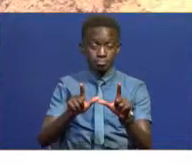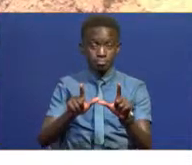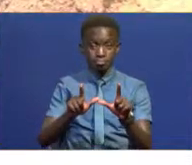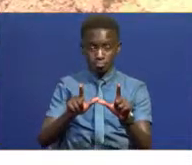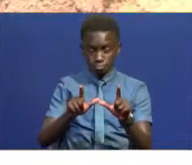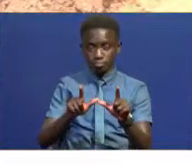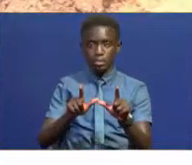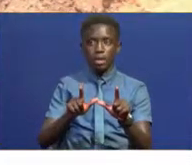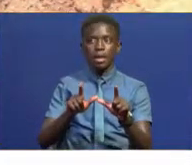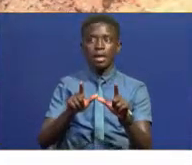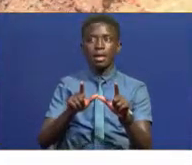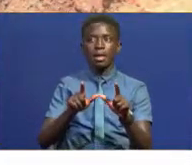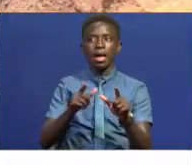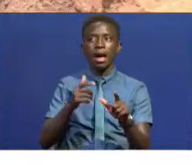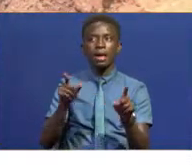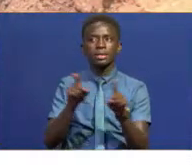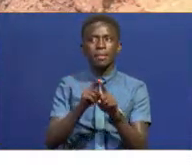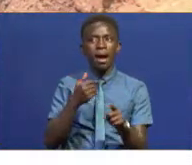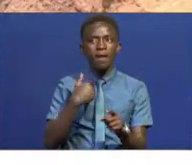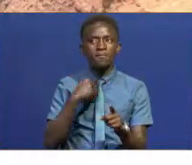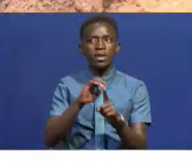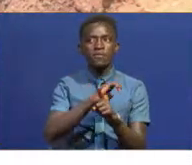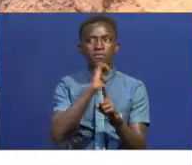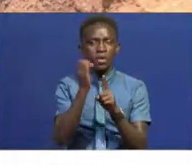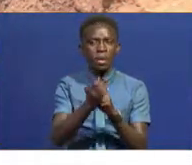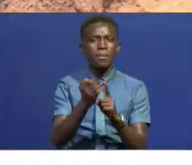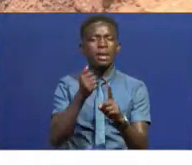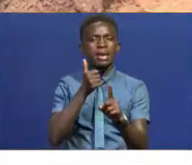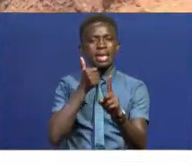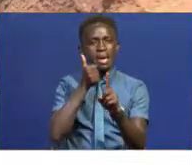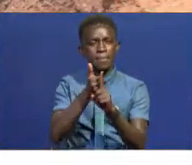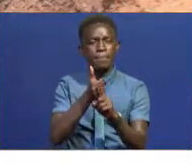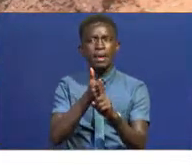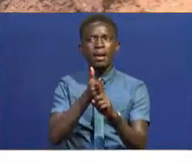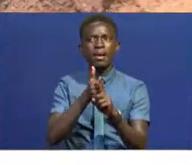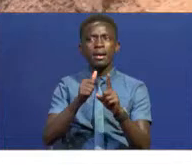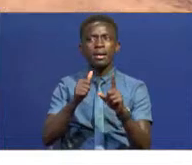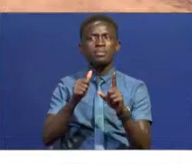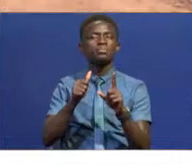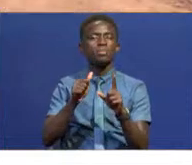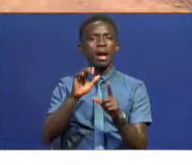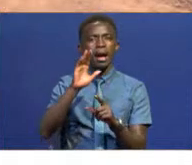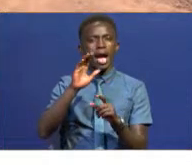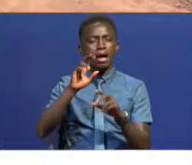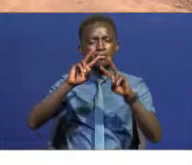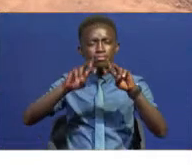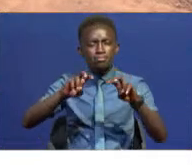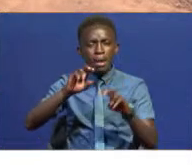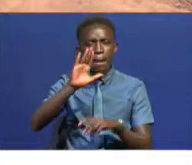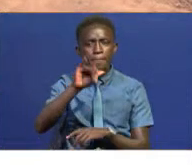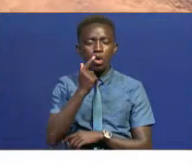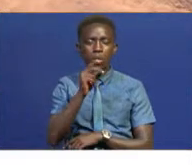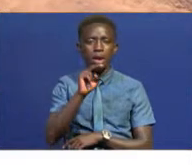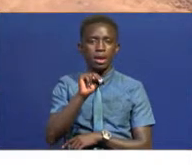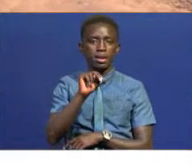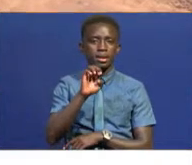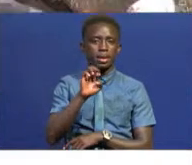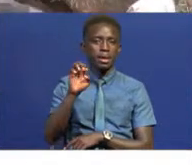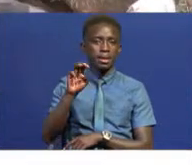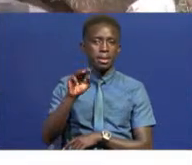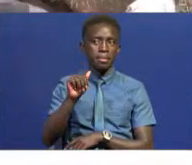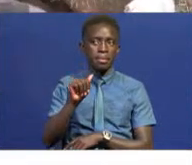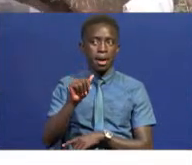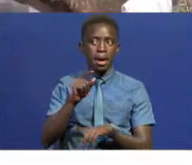is environmental impact assessment that is also carried by NEMA. But when we come to our enforcement and